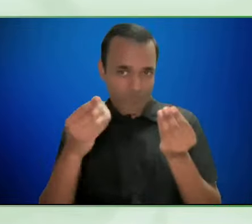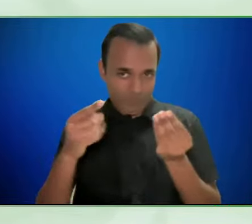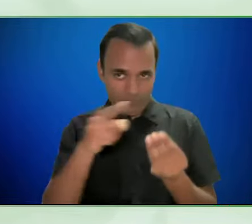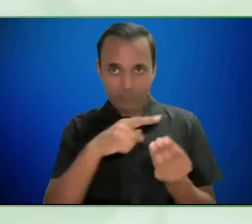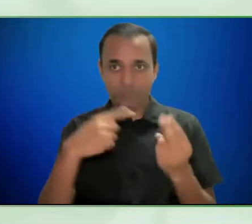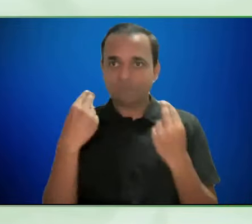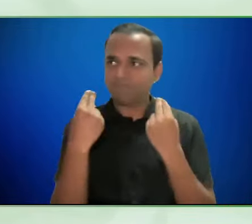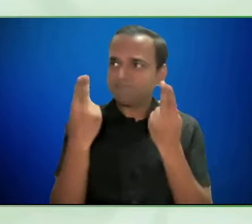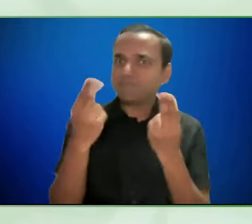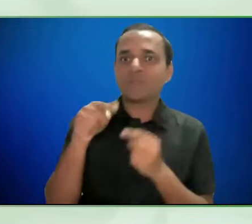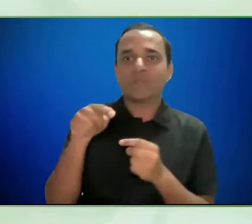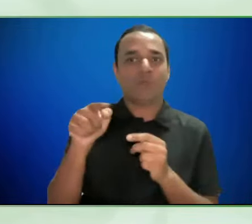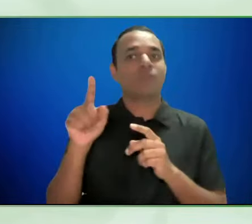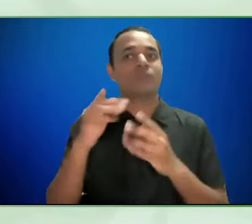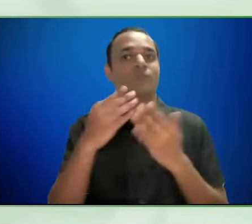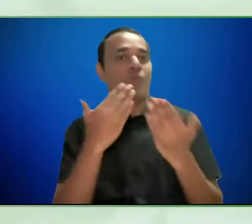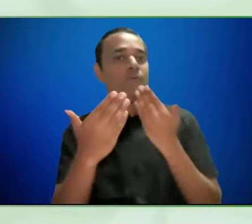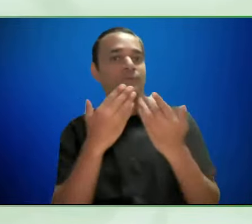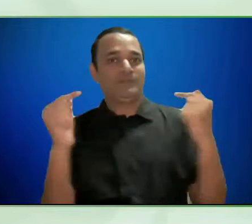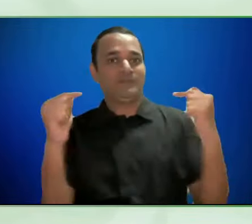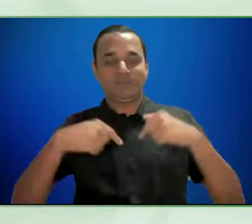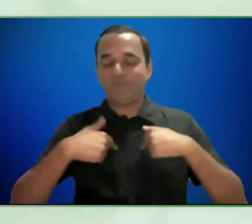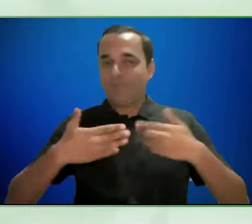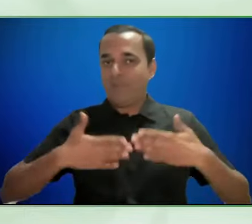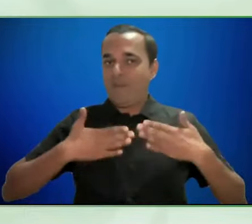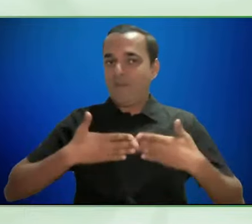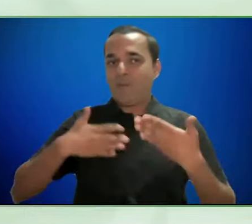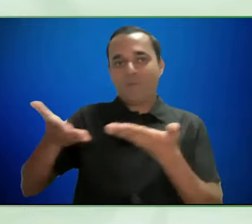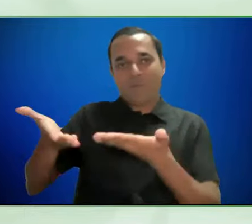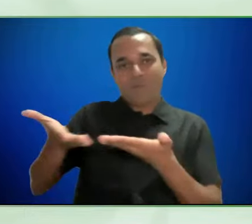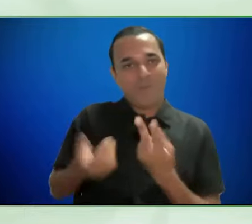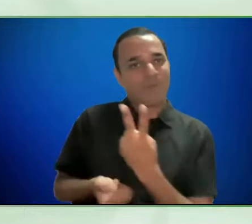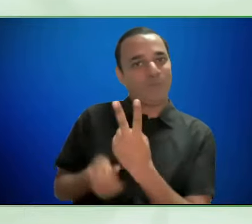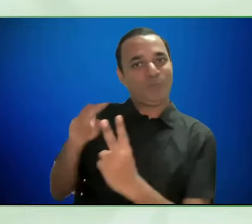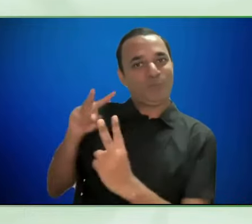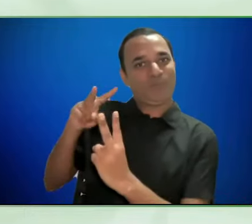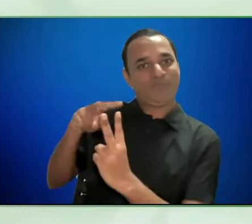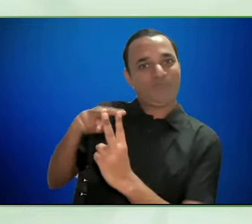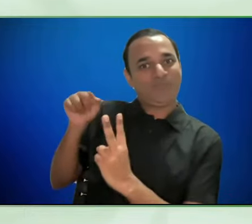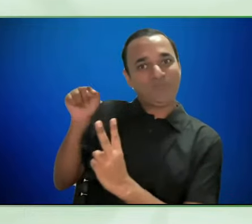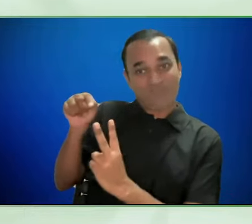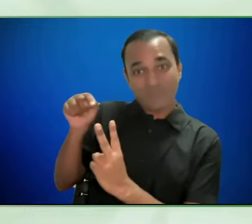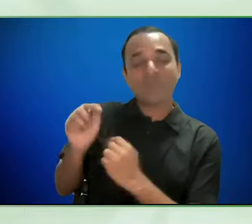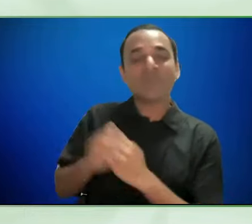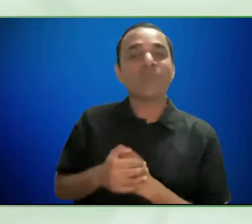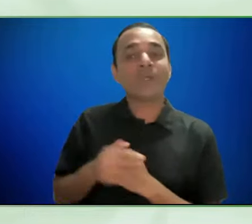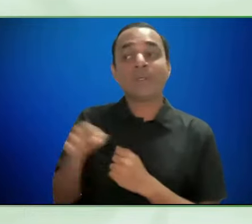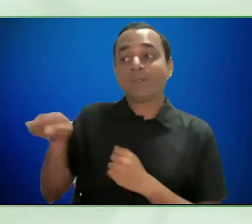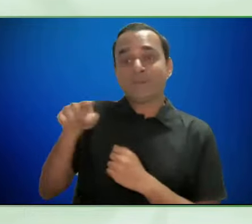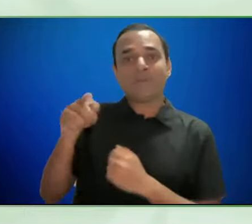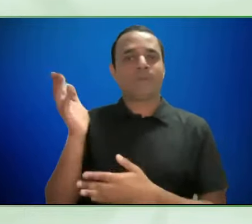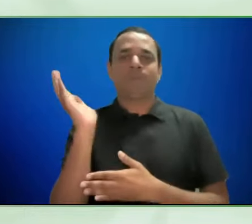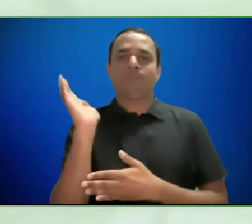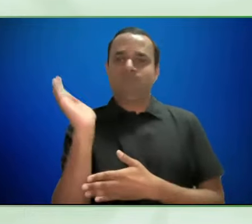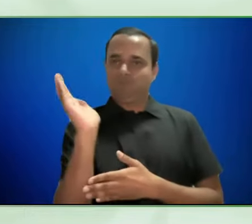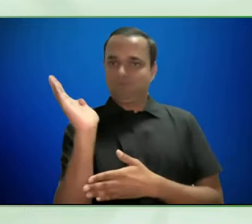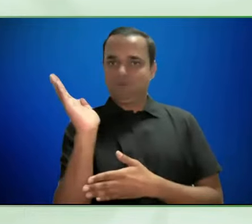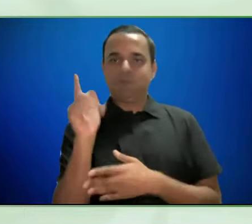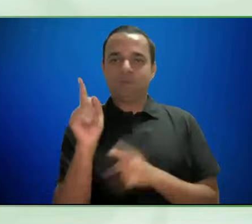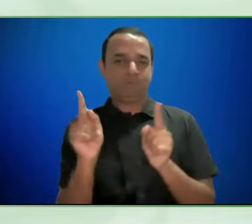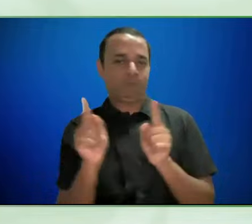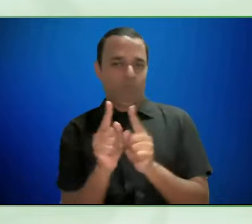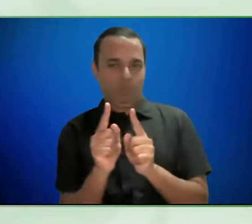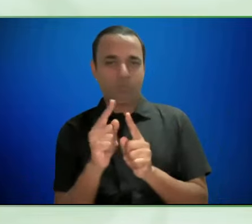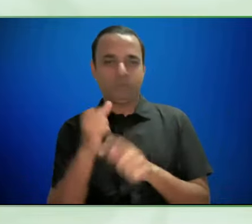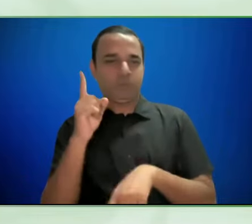their project. So it's Fionnathan Productions, and I would say it's an extremely unique social